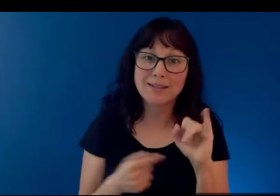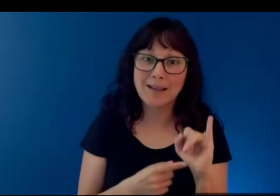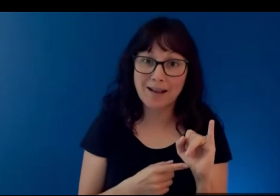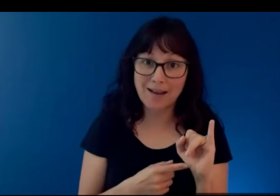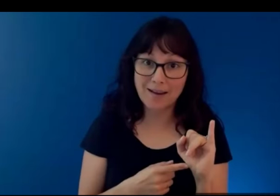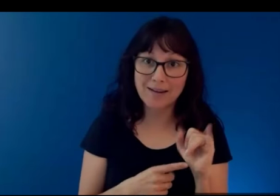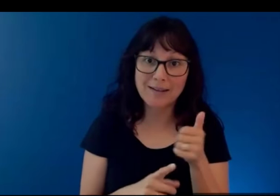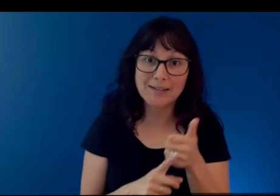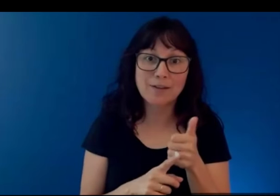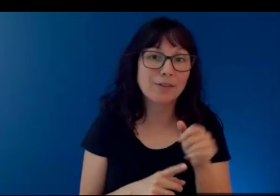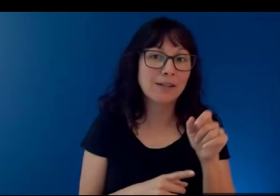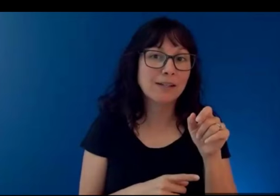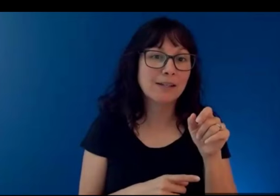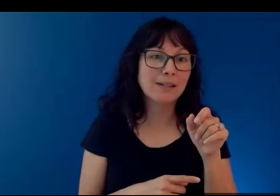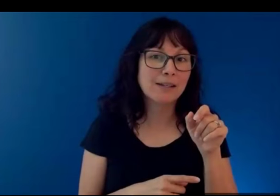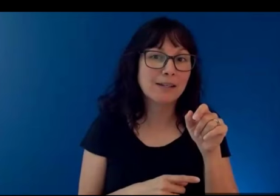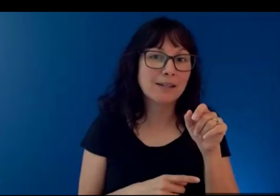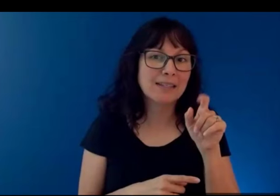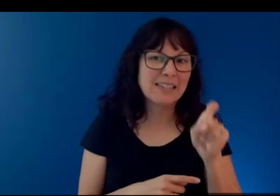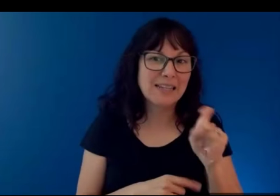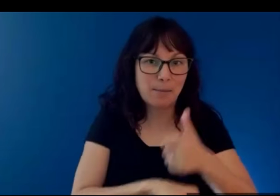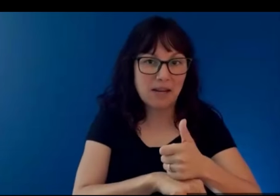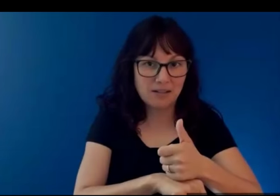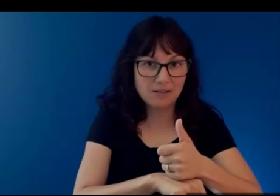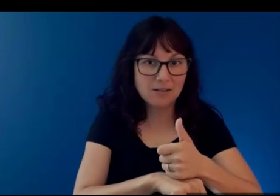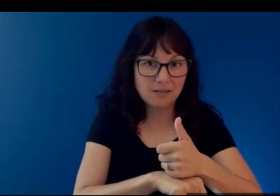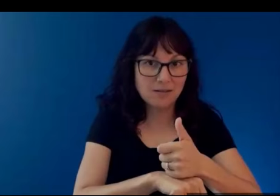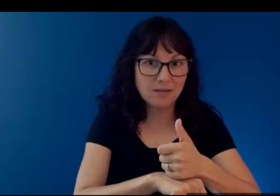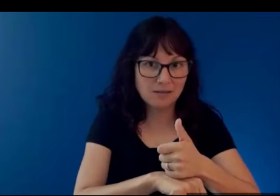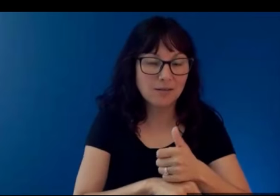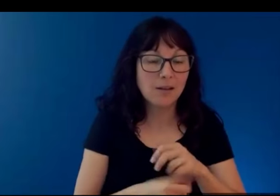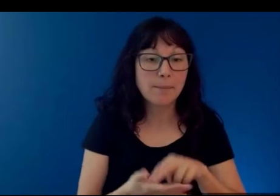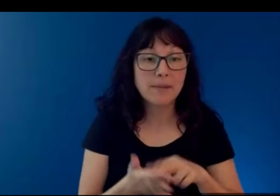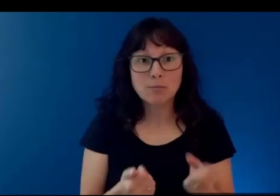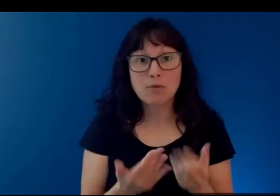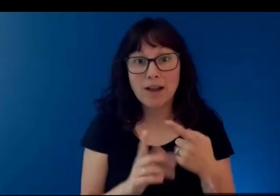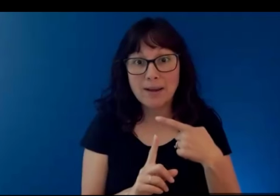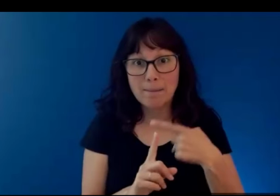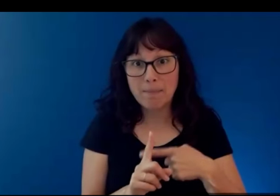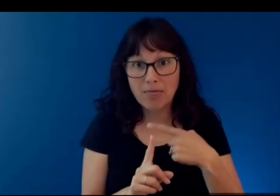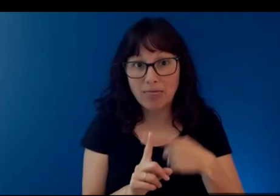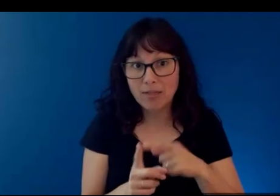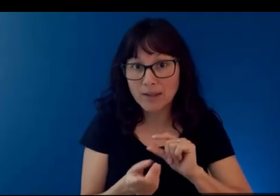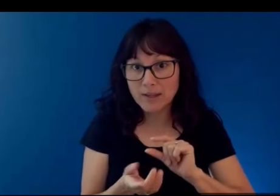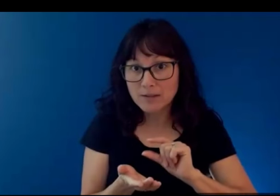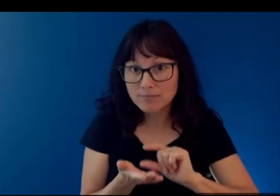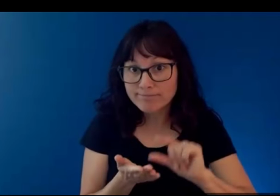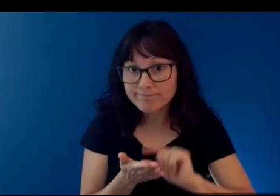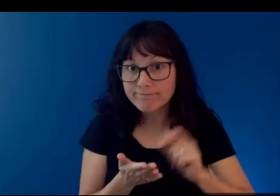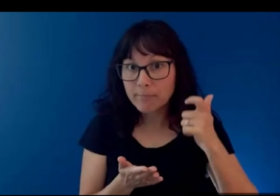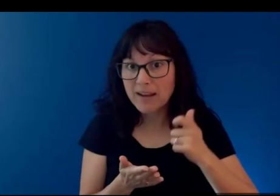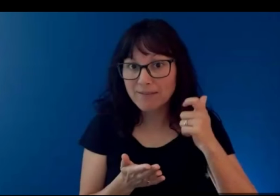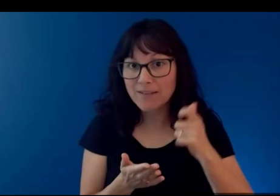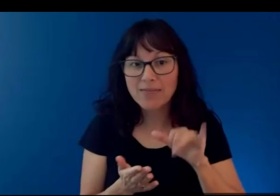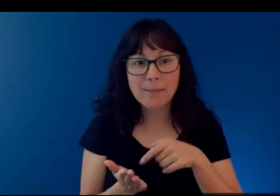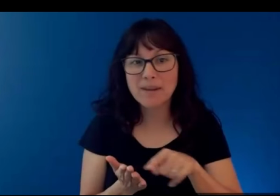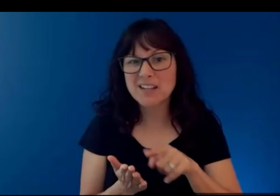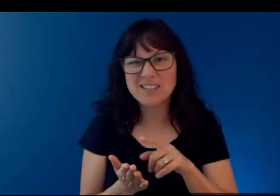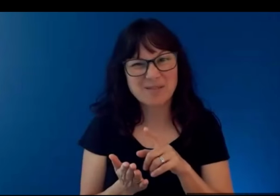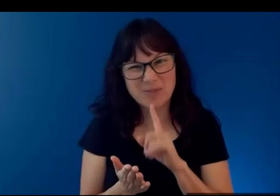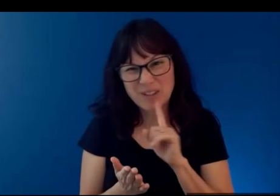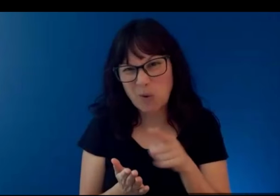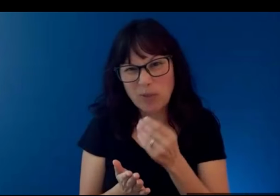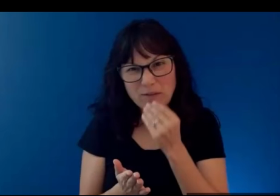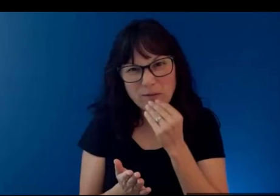SSI is a needs-based program. It provides a monthly benefit that pays essentially only for food